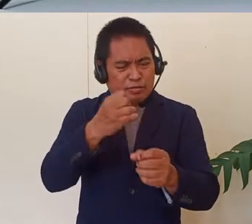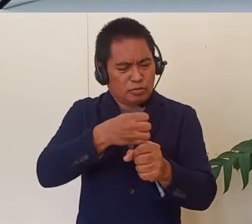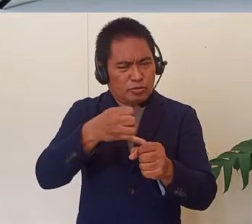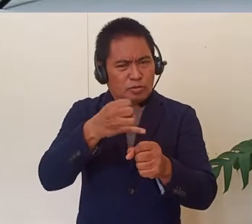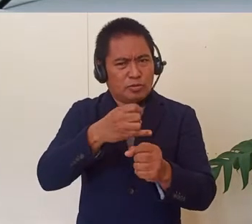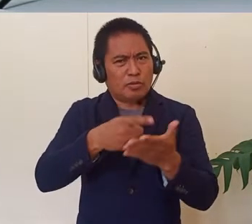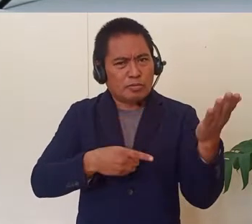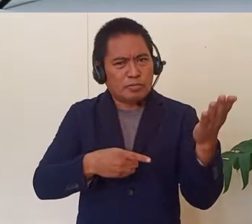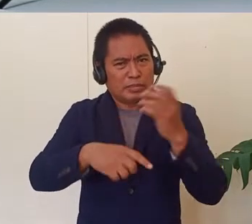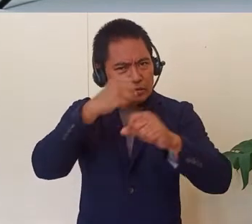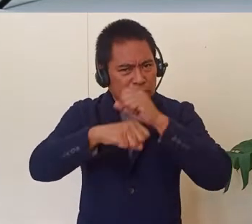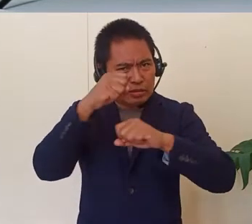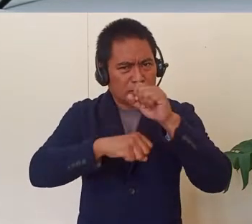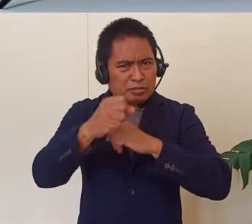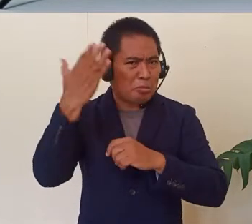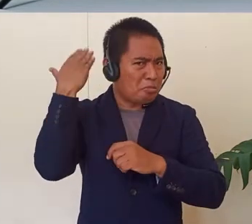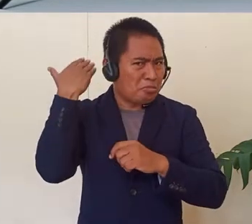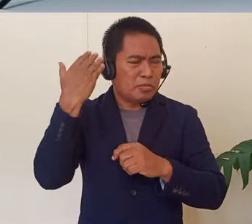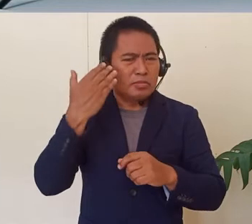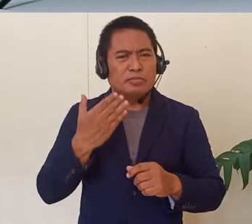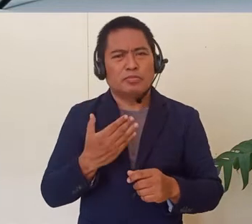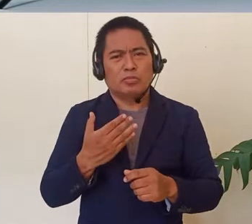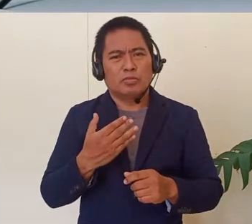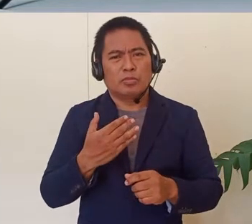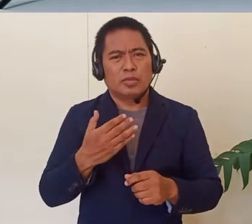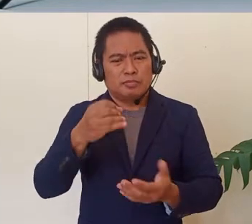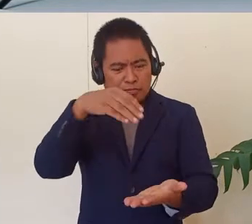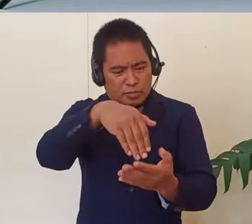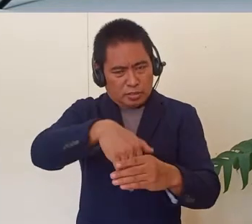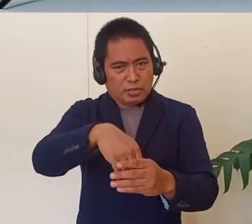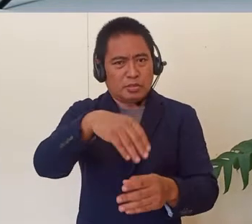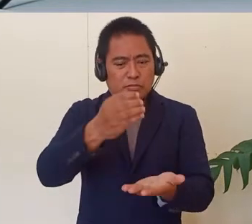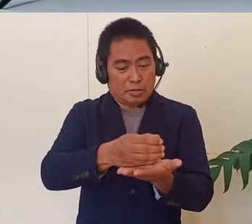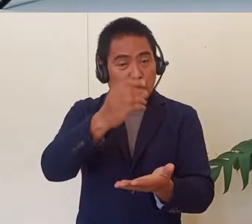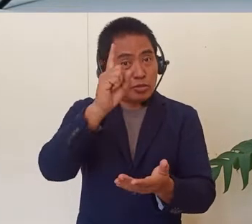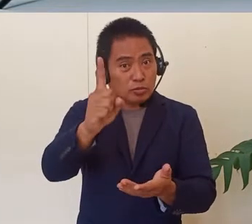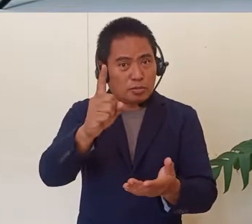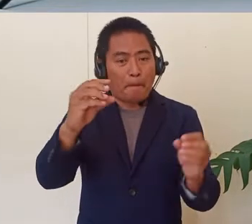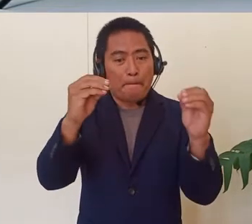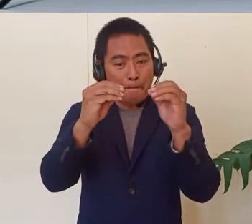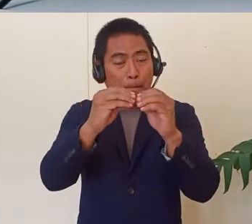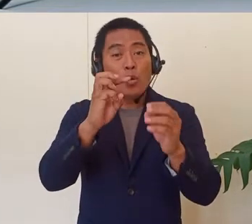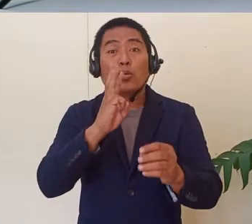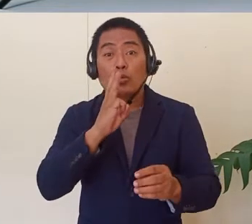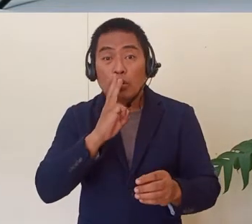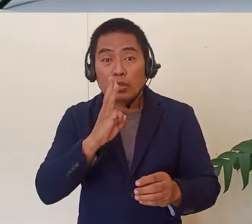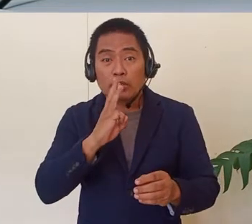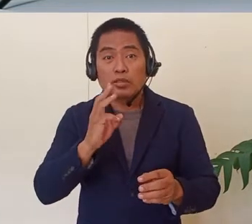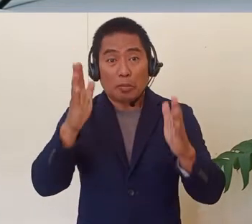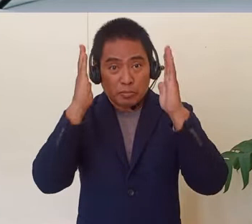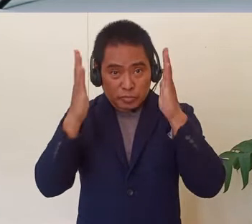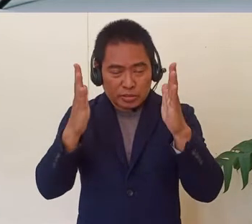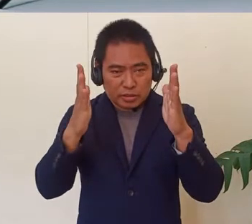glass 1, more water molecules are present than powdered juice.